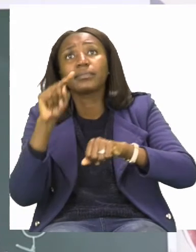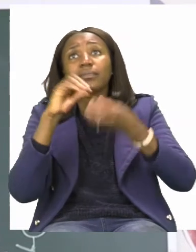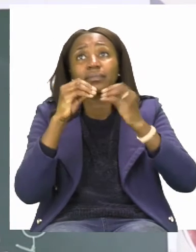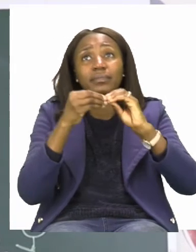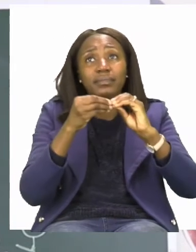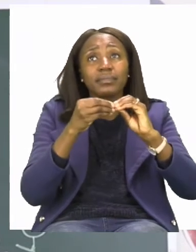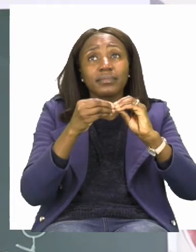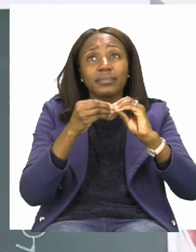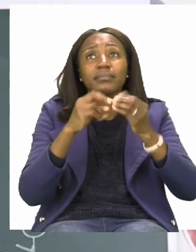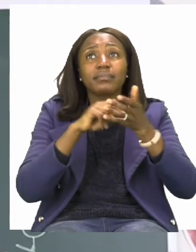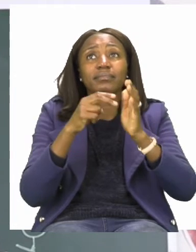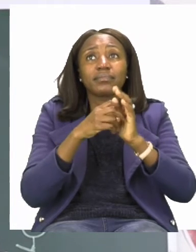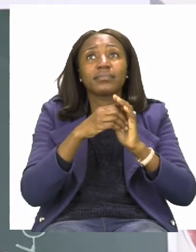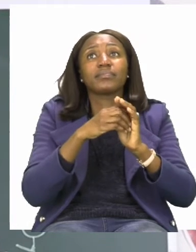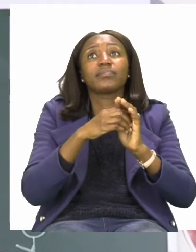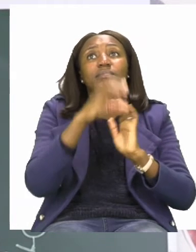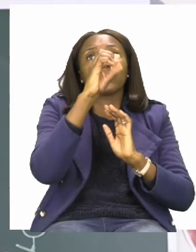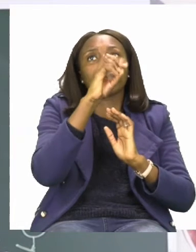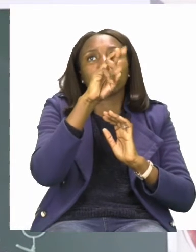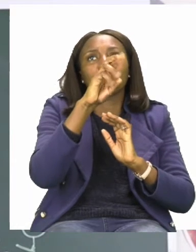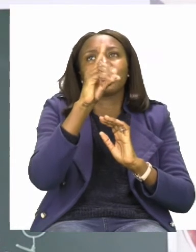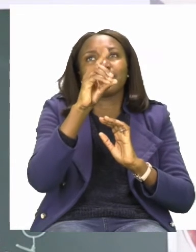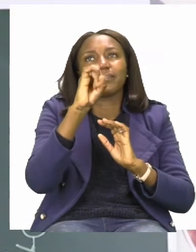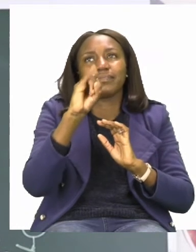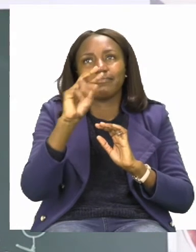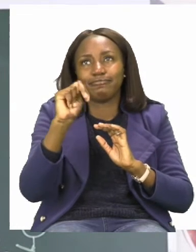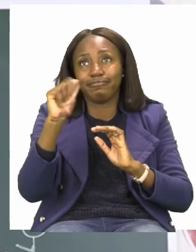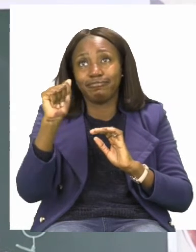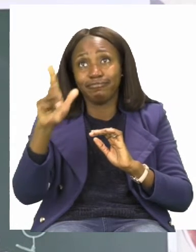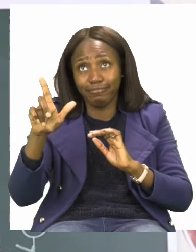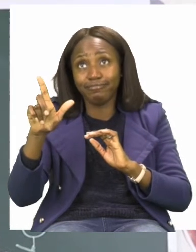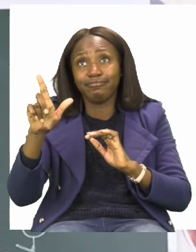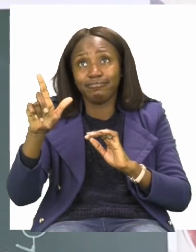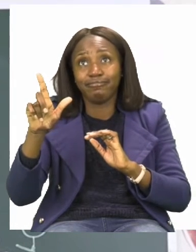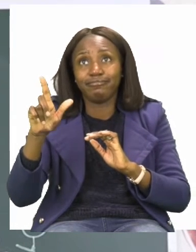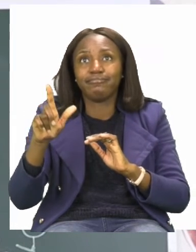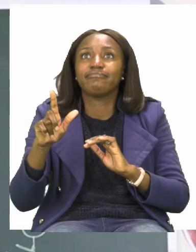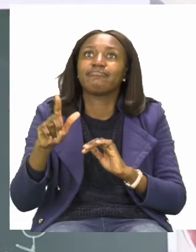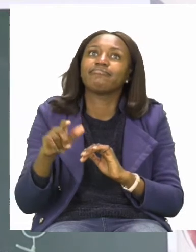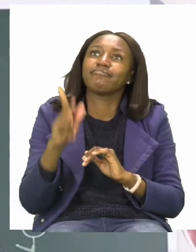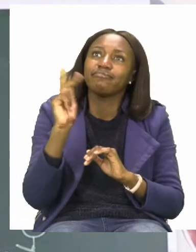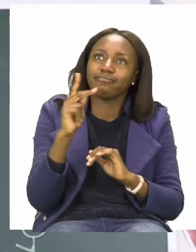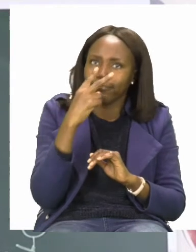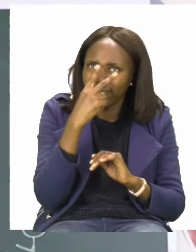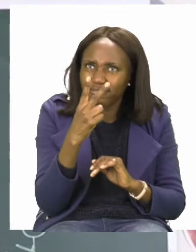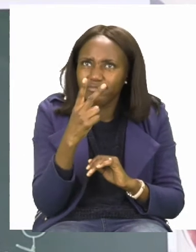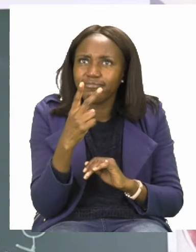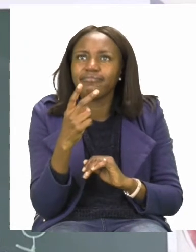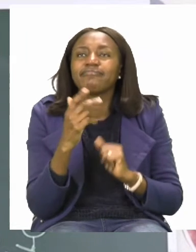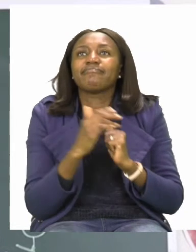last person. Make sure you write your answers correctly, and you can double check by trying to do it